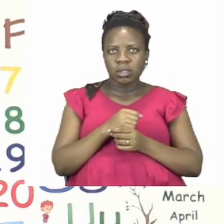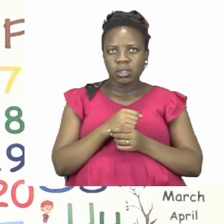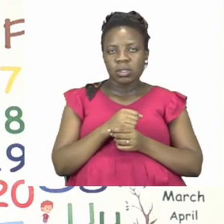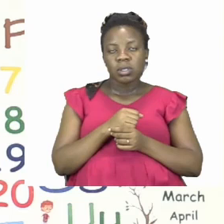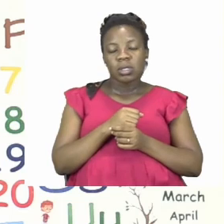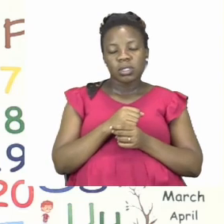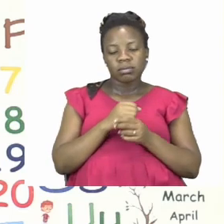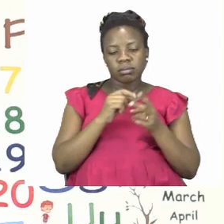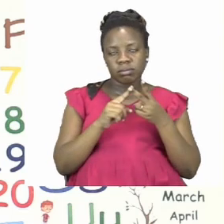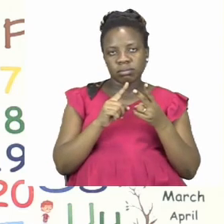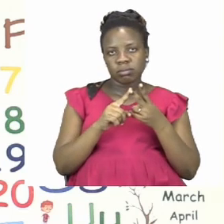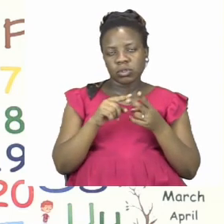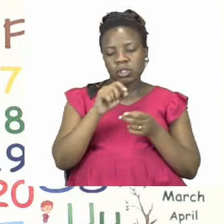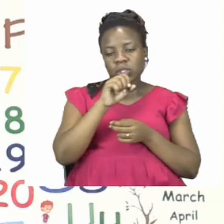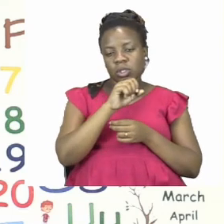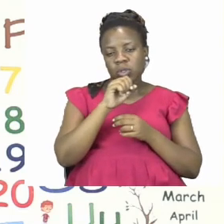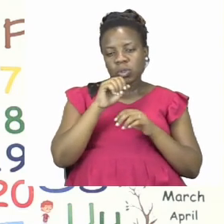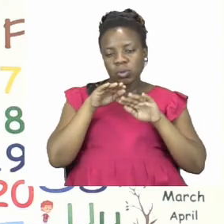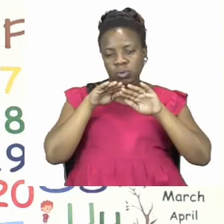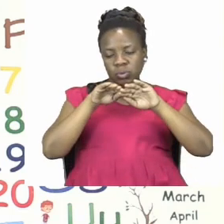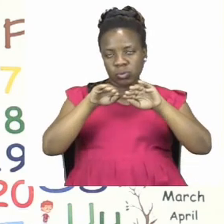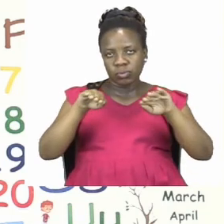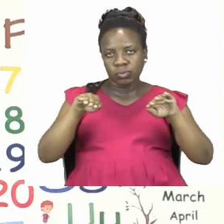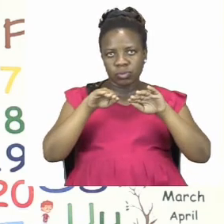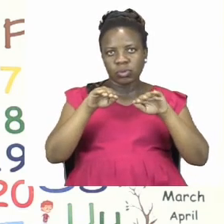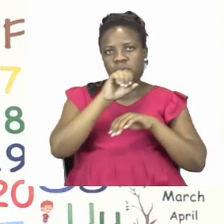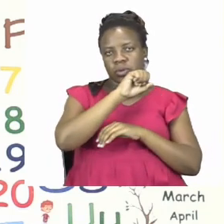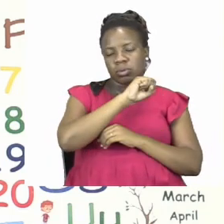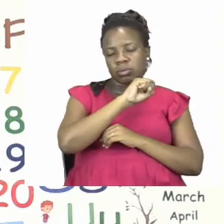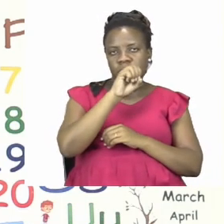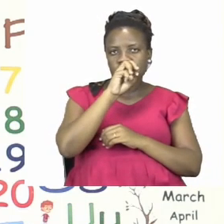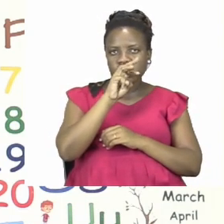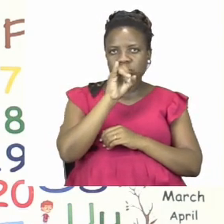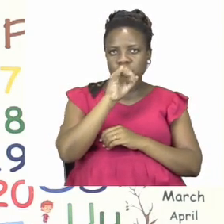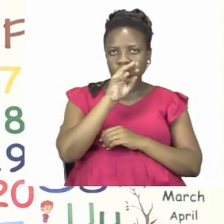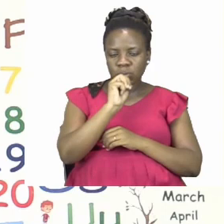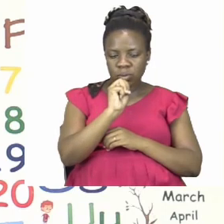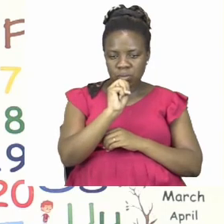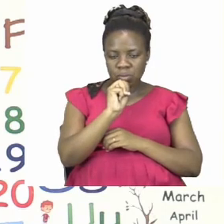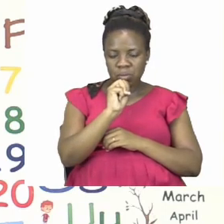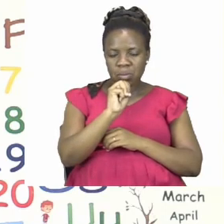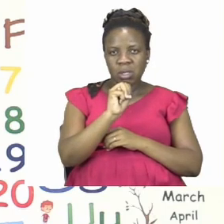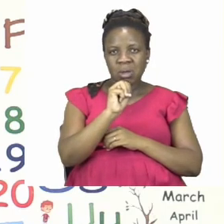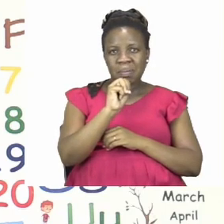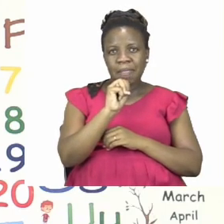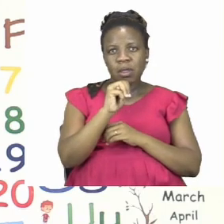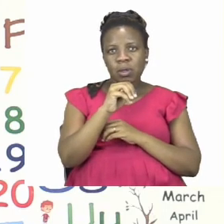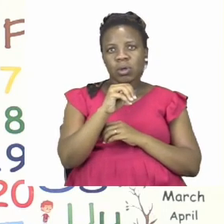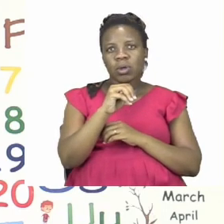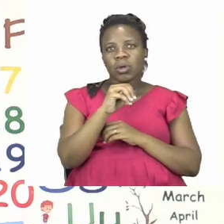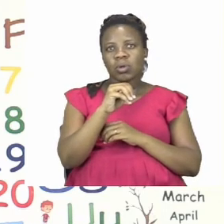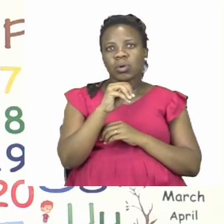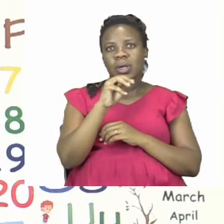the last letter and then add our ing. For most of them, they are regular, which